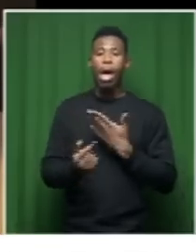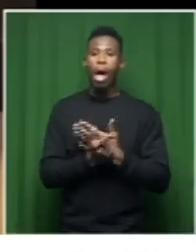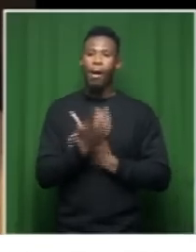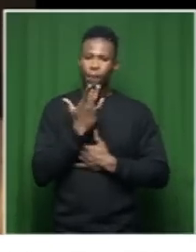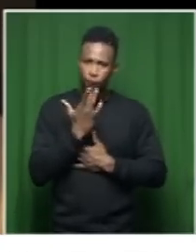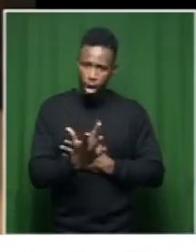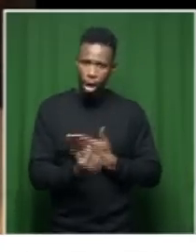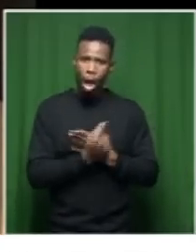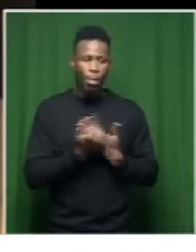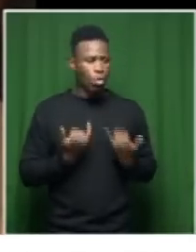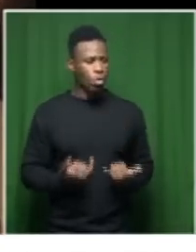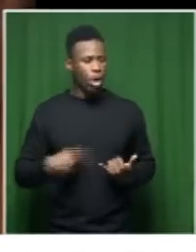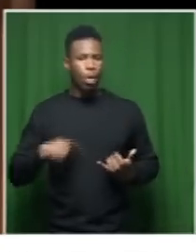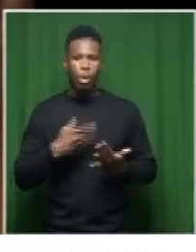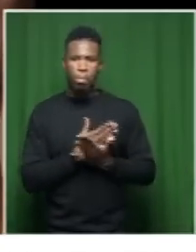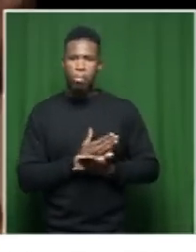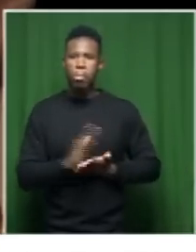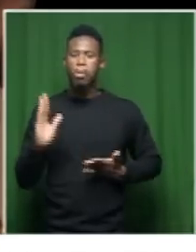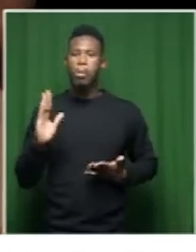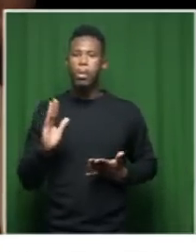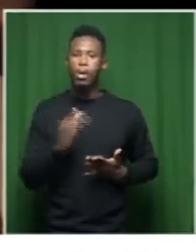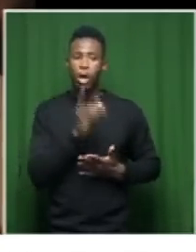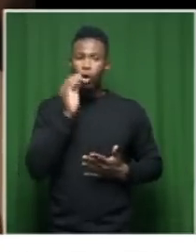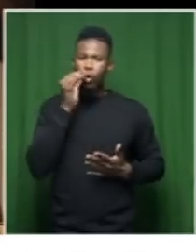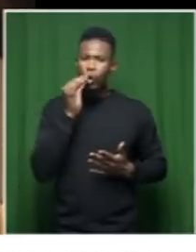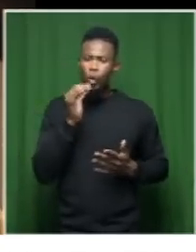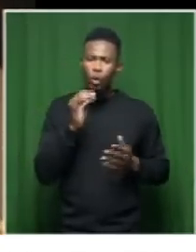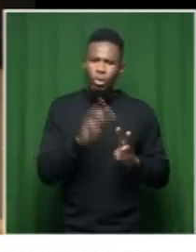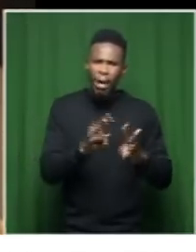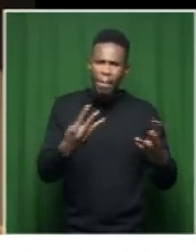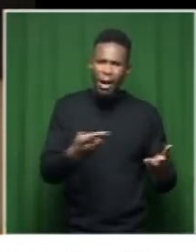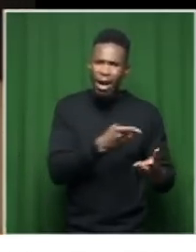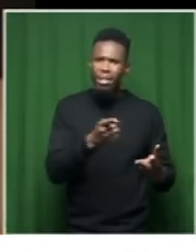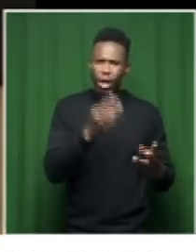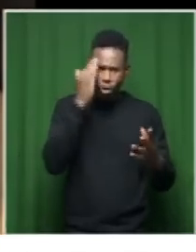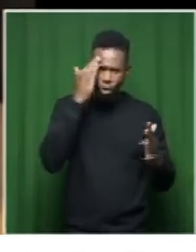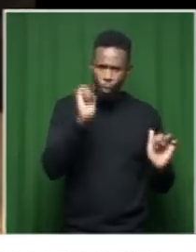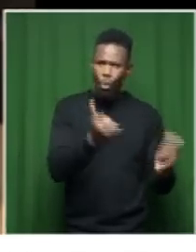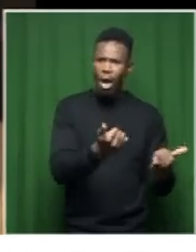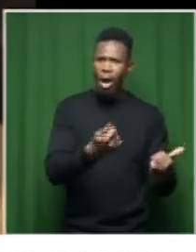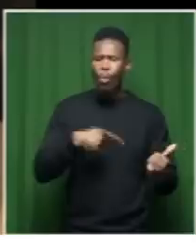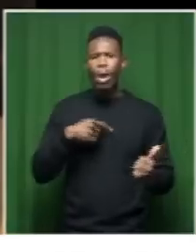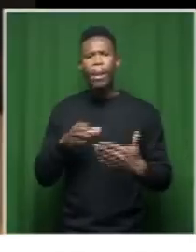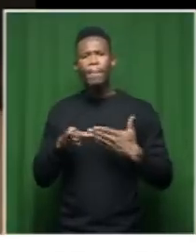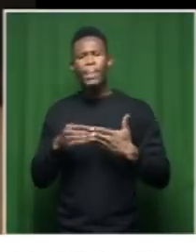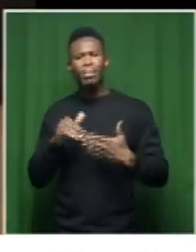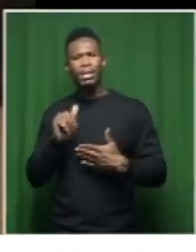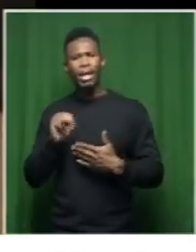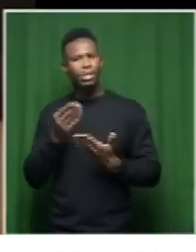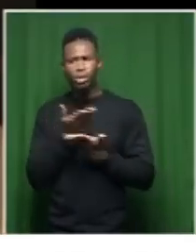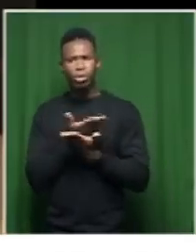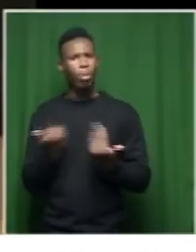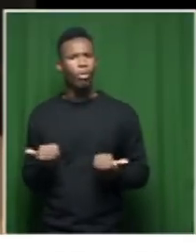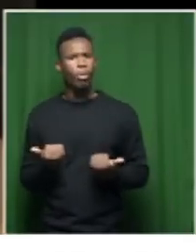the reality. The newspapers are more informed than members of the ANC, than leaders of the